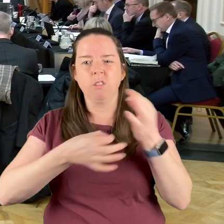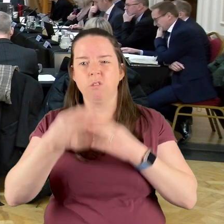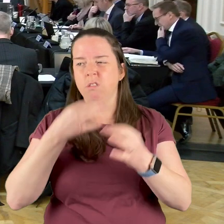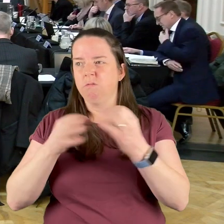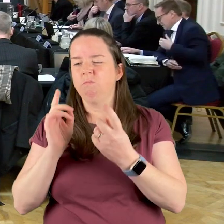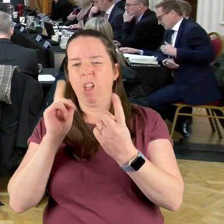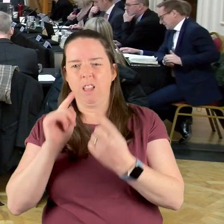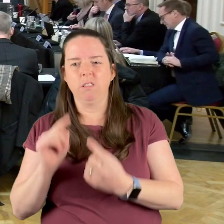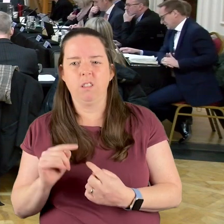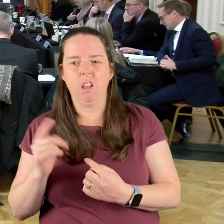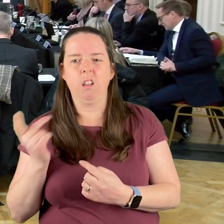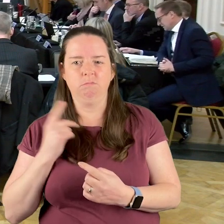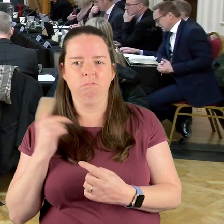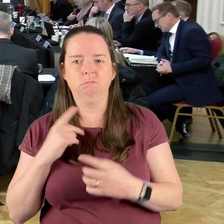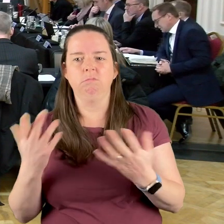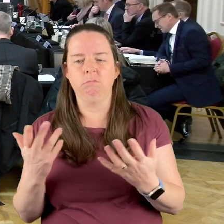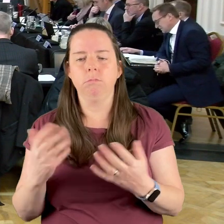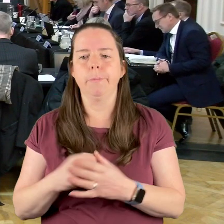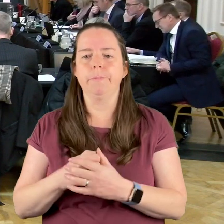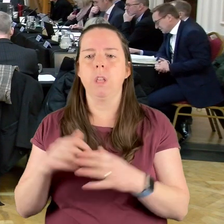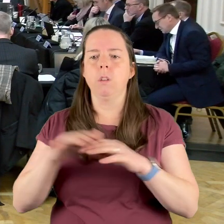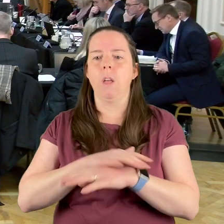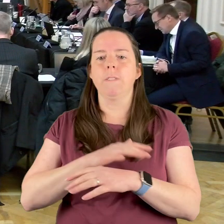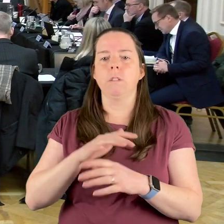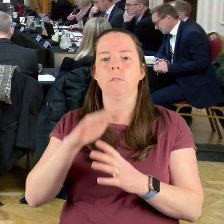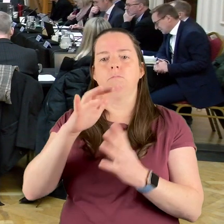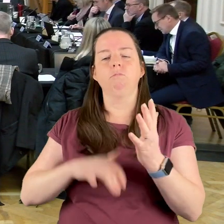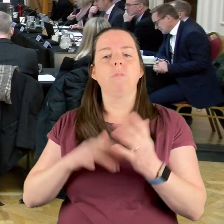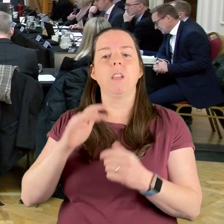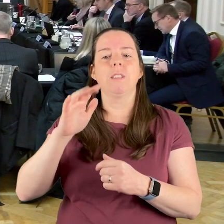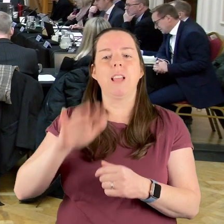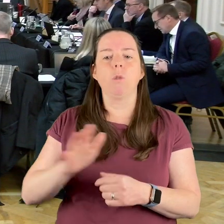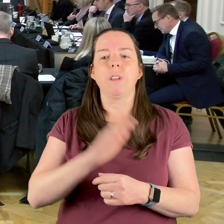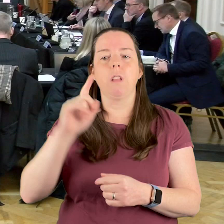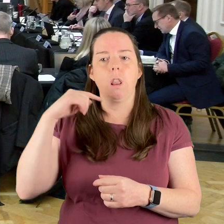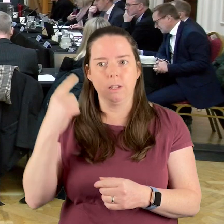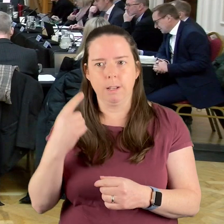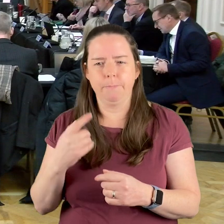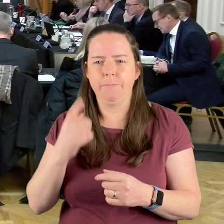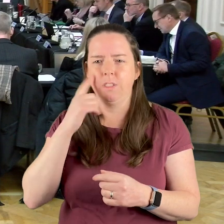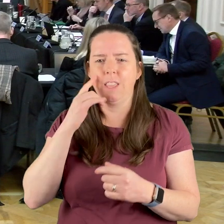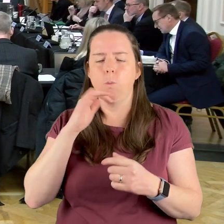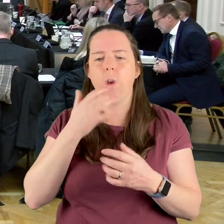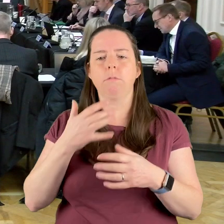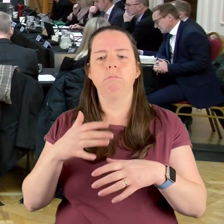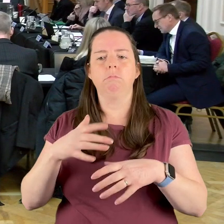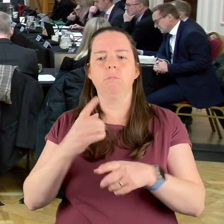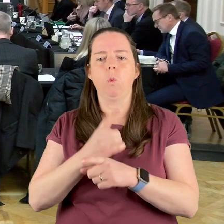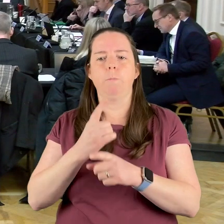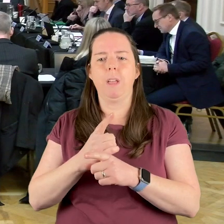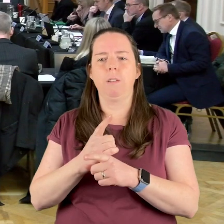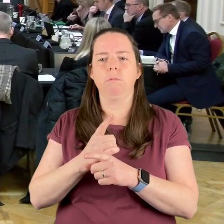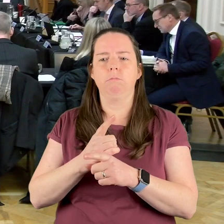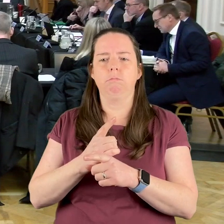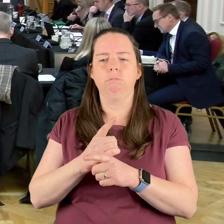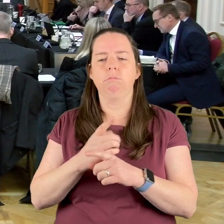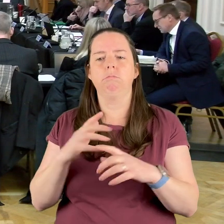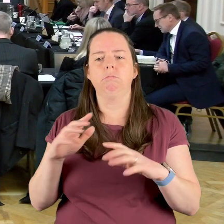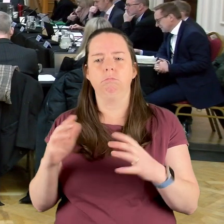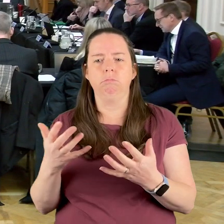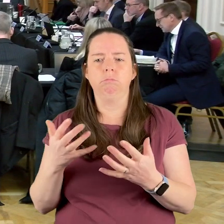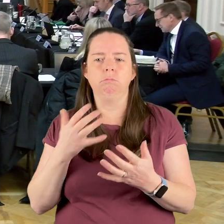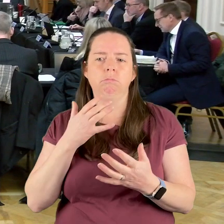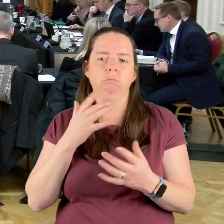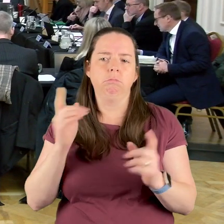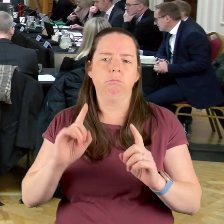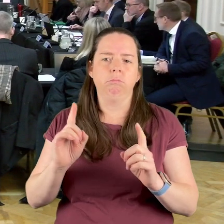We'll just skim through the paper, some of this, and then we'll between us will answer the questions. It covers the whole of South West London, and